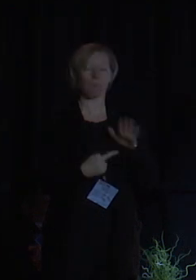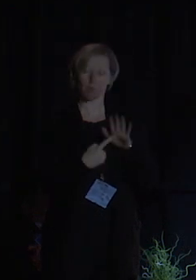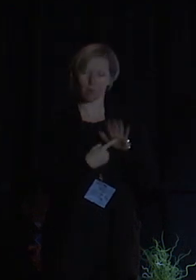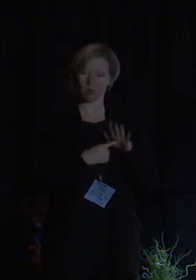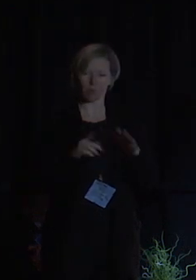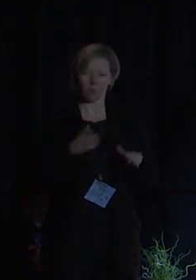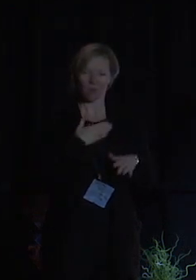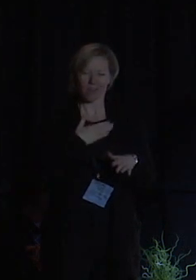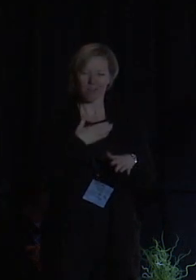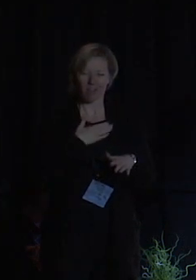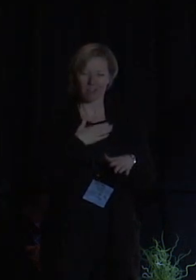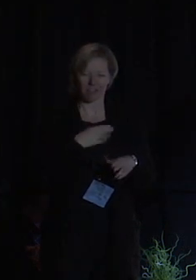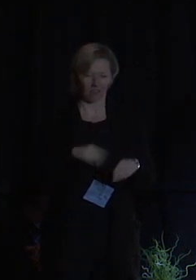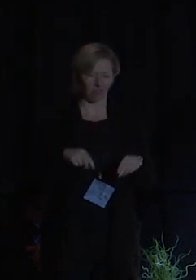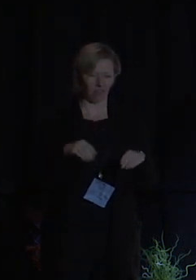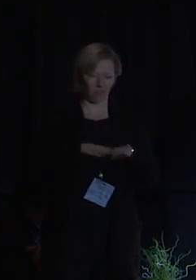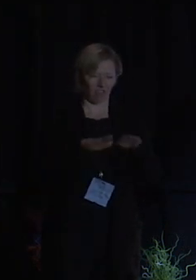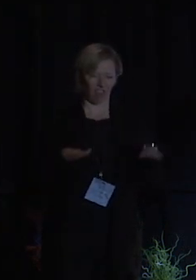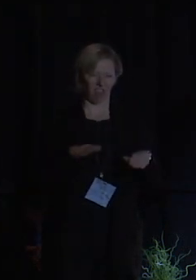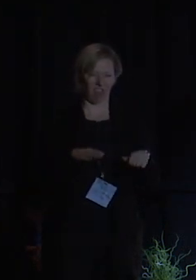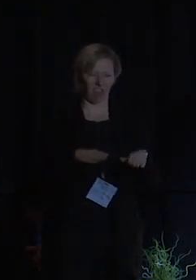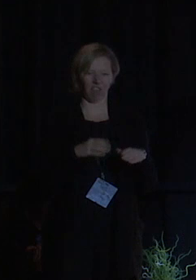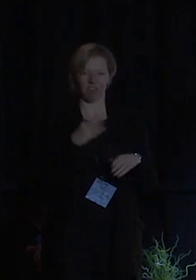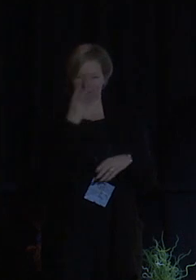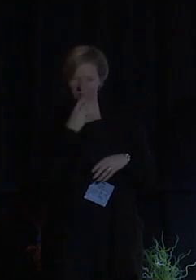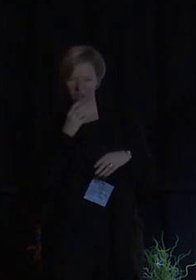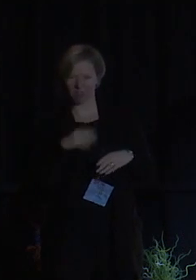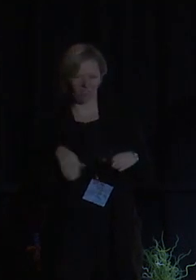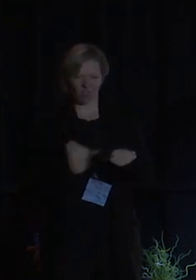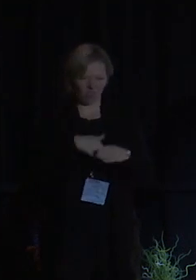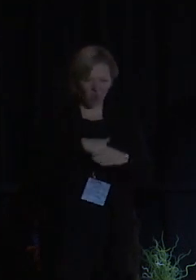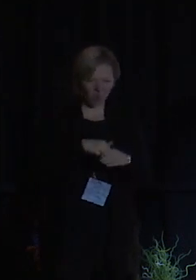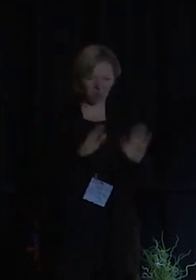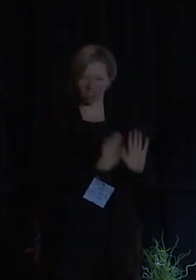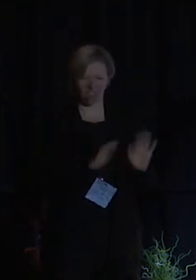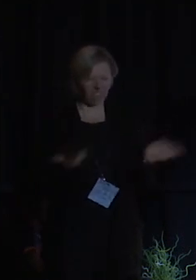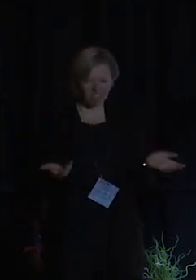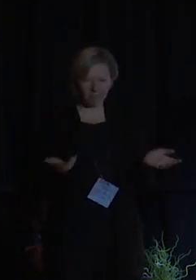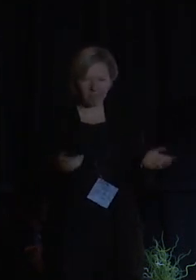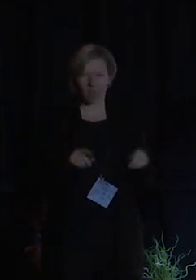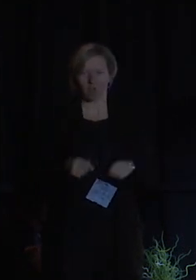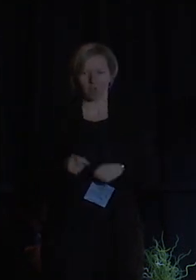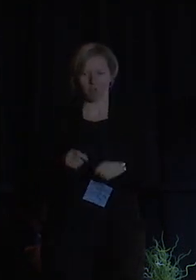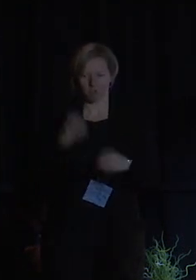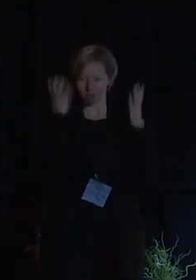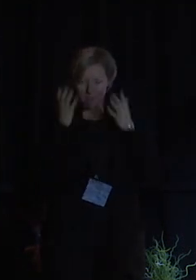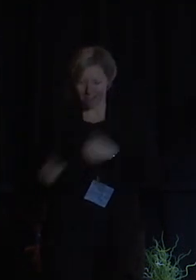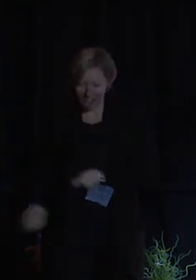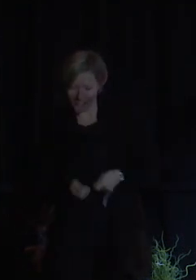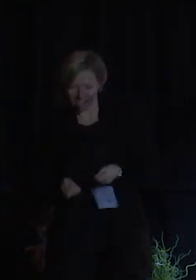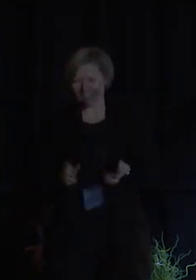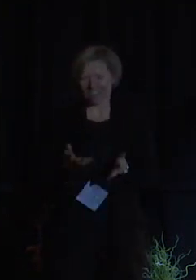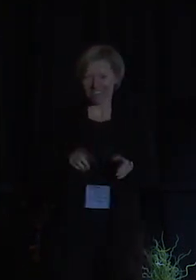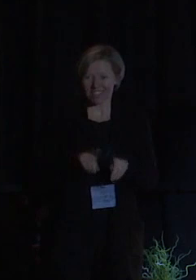is we don't like doing things that kind of sit on walls, gather dust, aren't used, aren't engaged with, aren't touched, aren't experienced. So Crazy Golf was a really